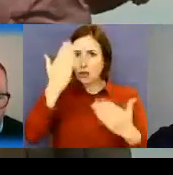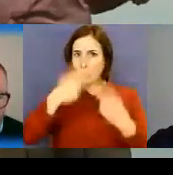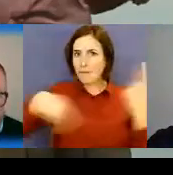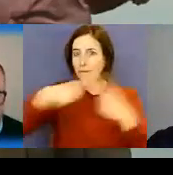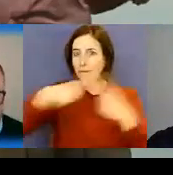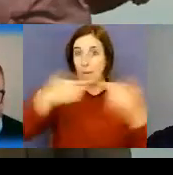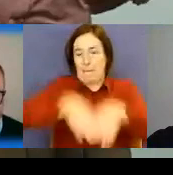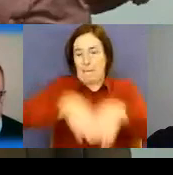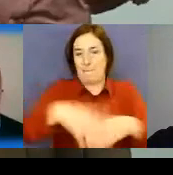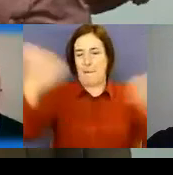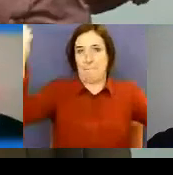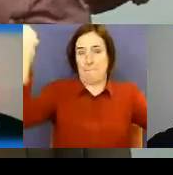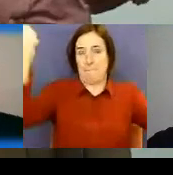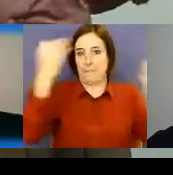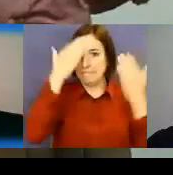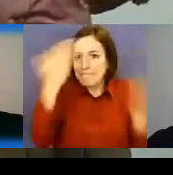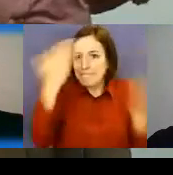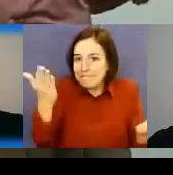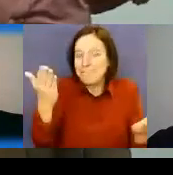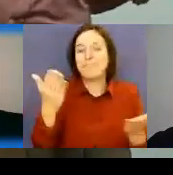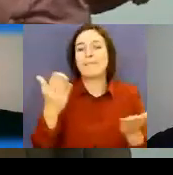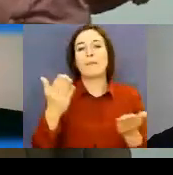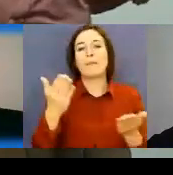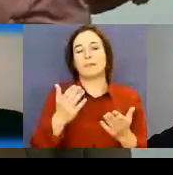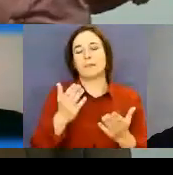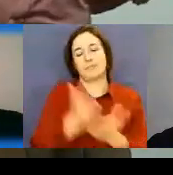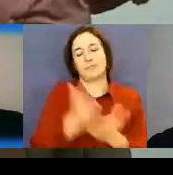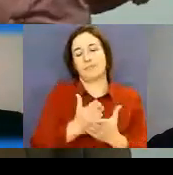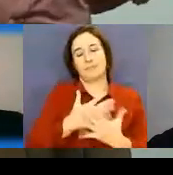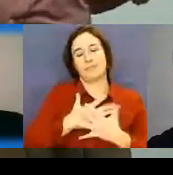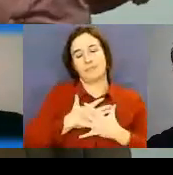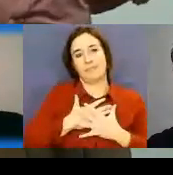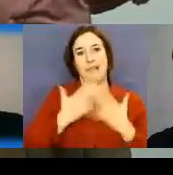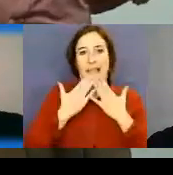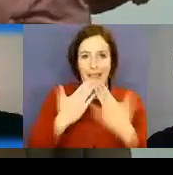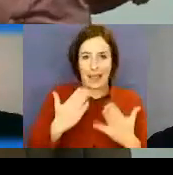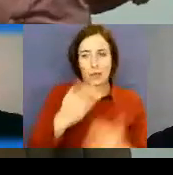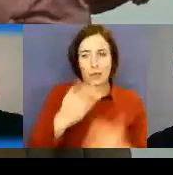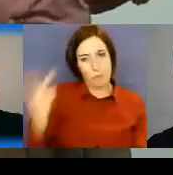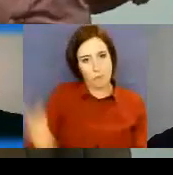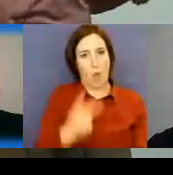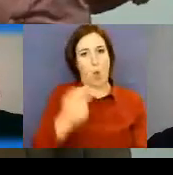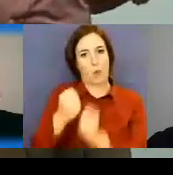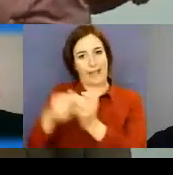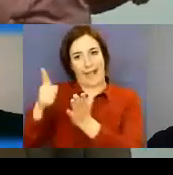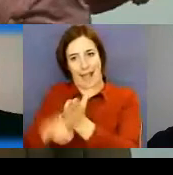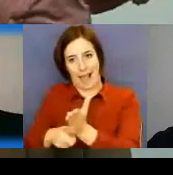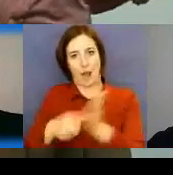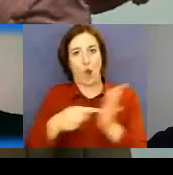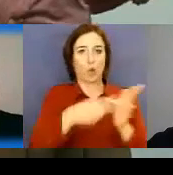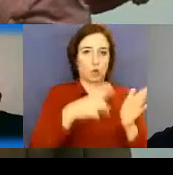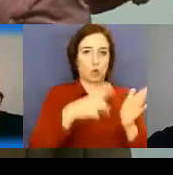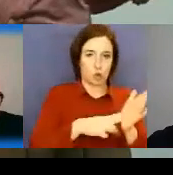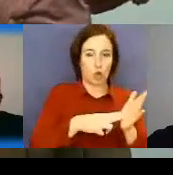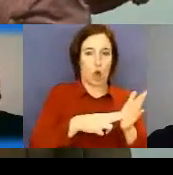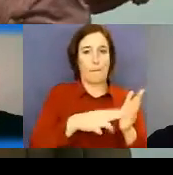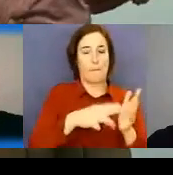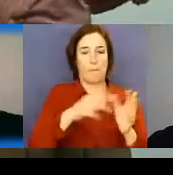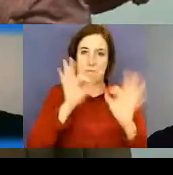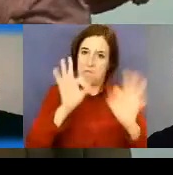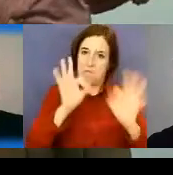a massive thank you to Gail and Tom for pulling that together. What a really fantastic session. So a